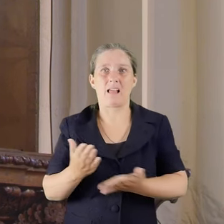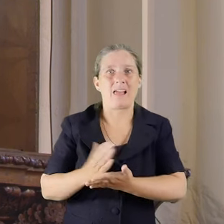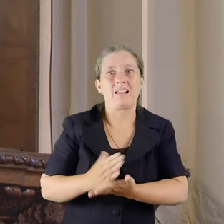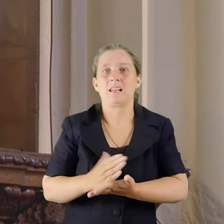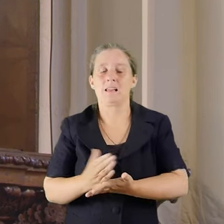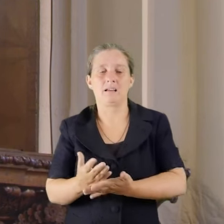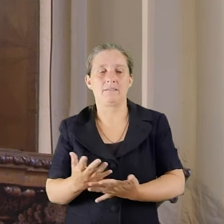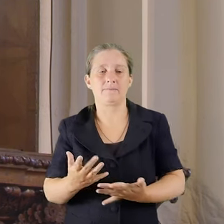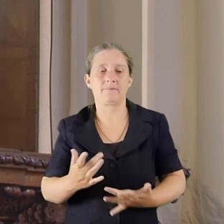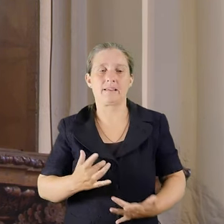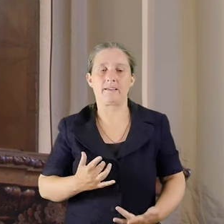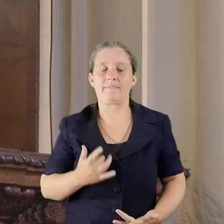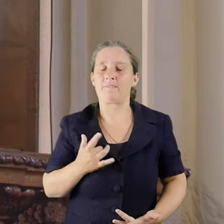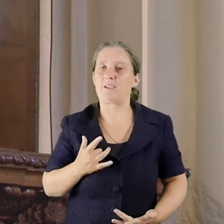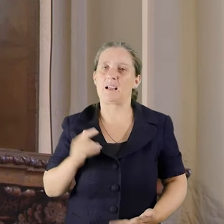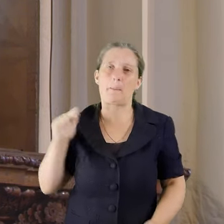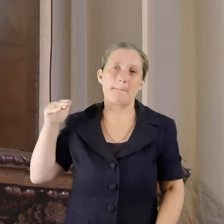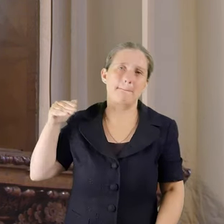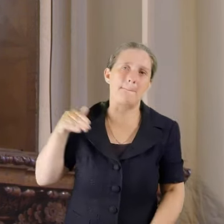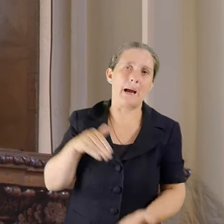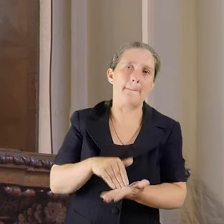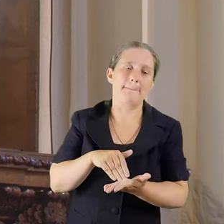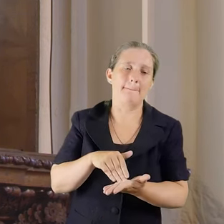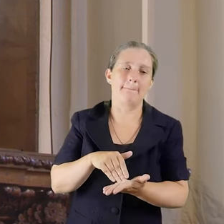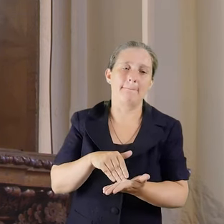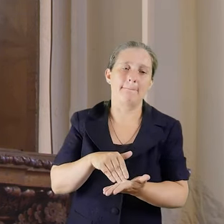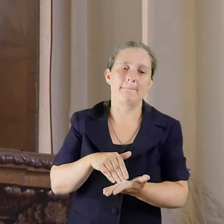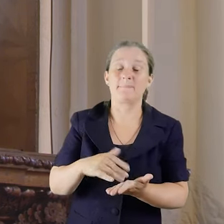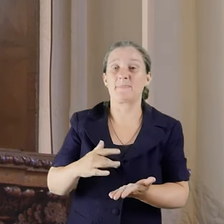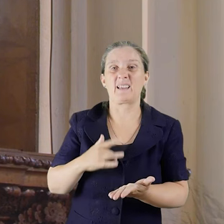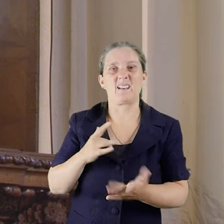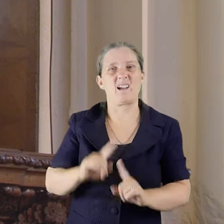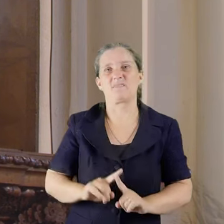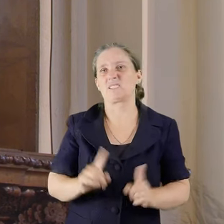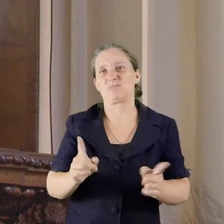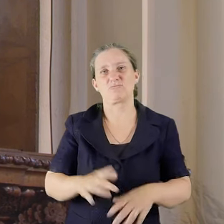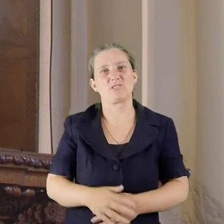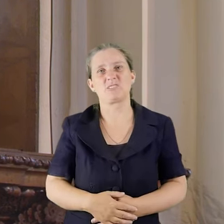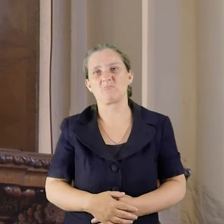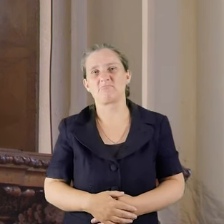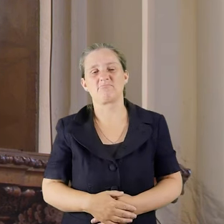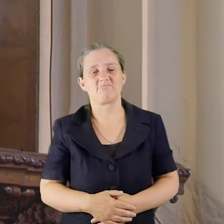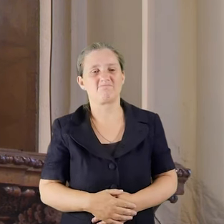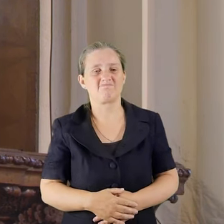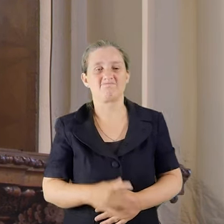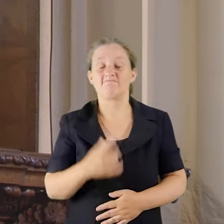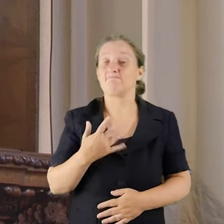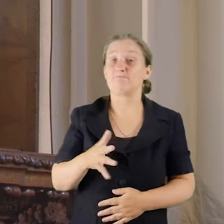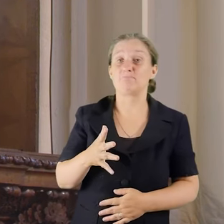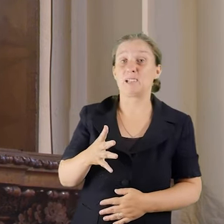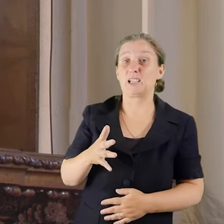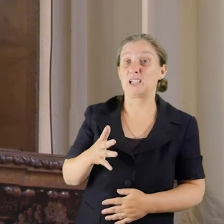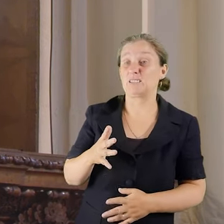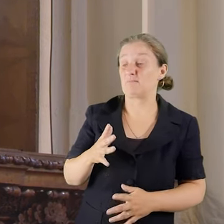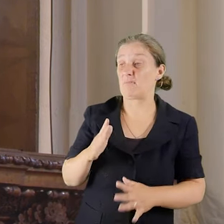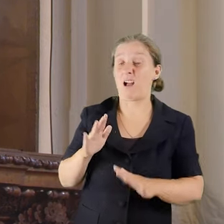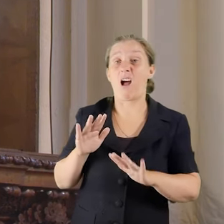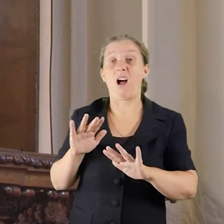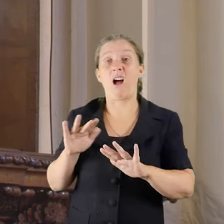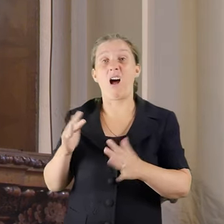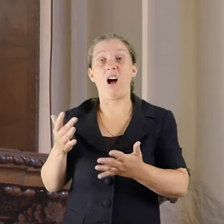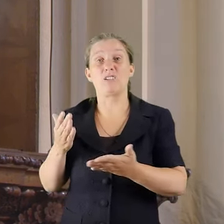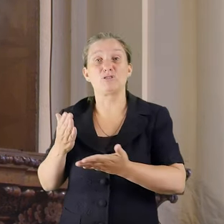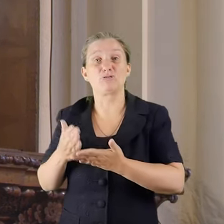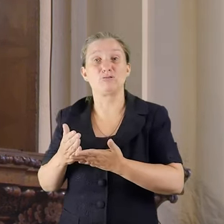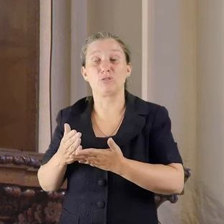After he had hit what he felt like was rock bottom, life was different. He had unlearned all sorts of